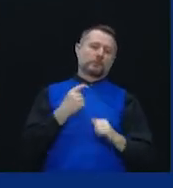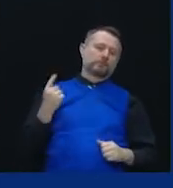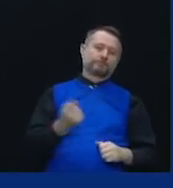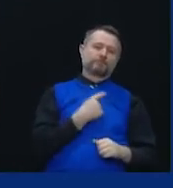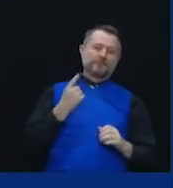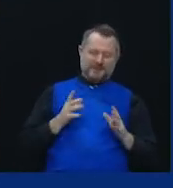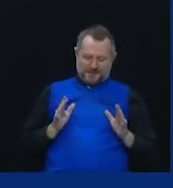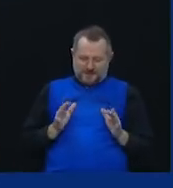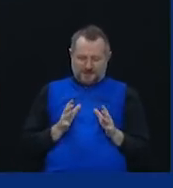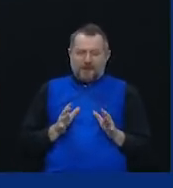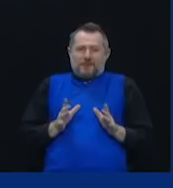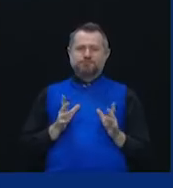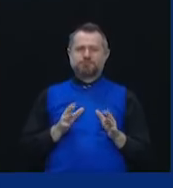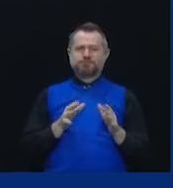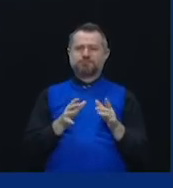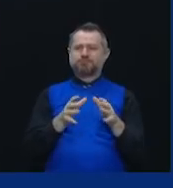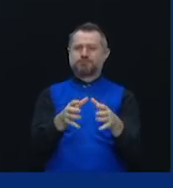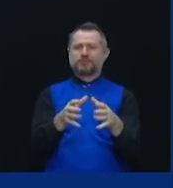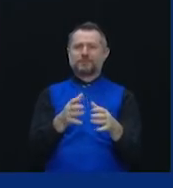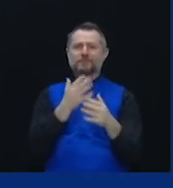line. Thank you very much.